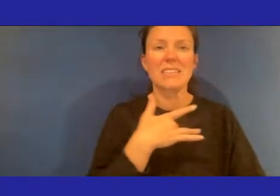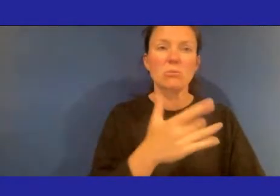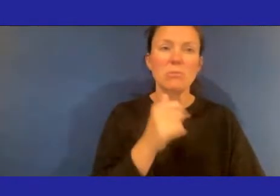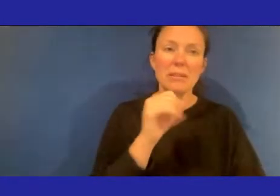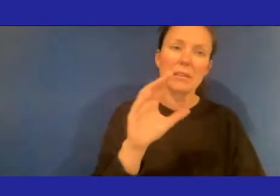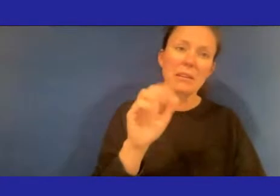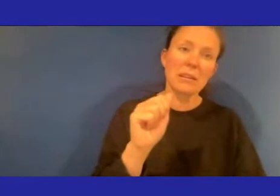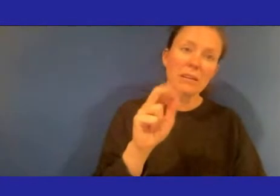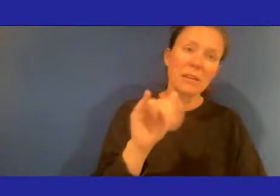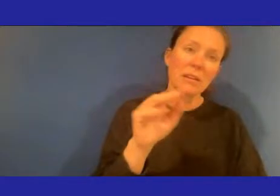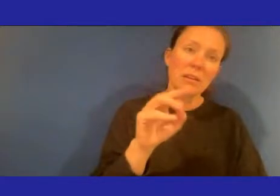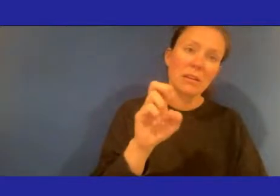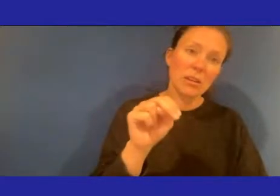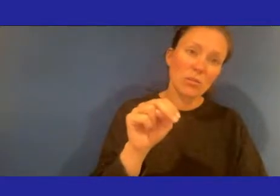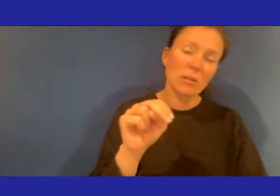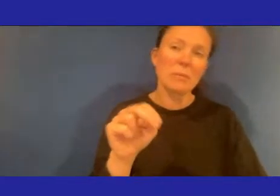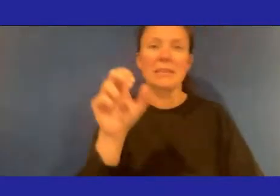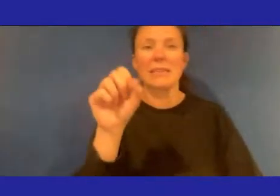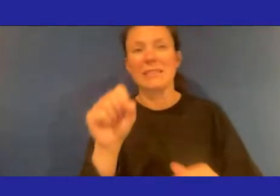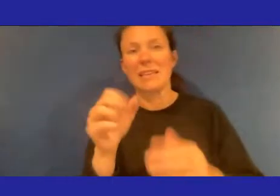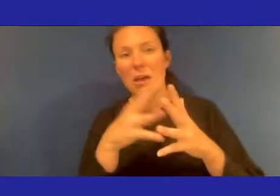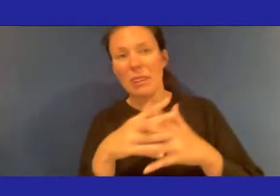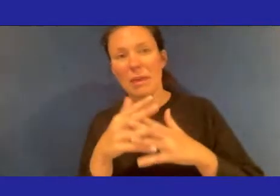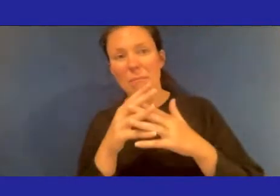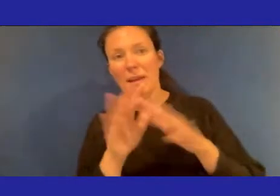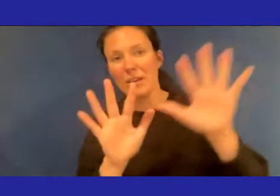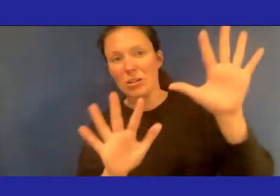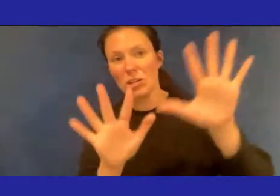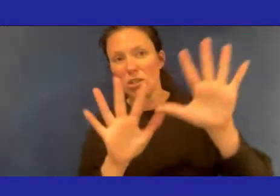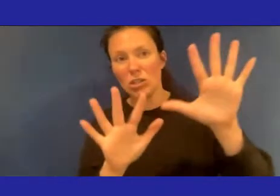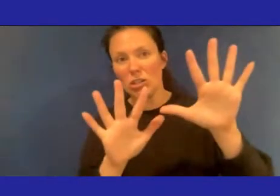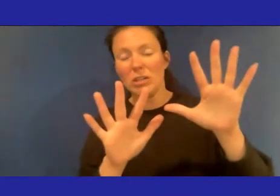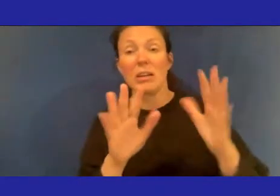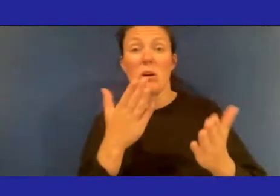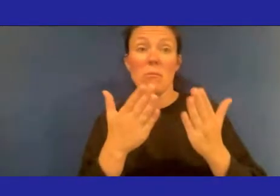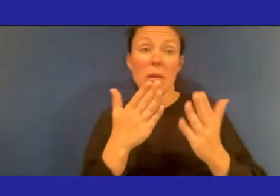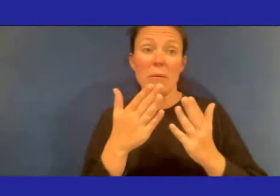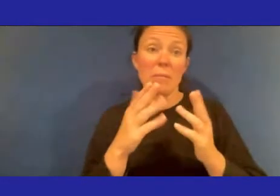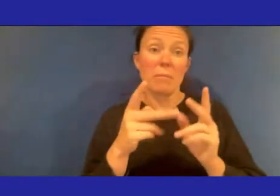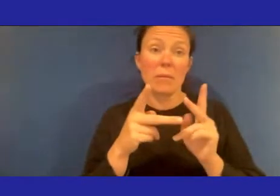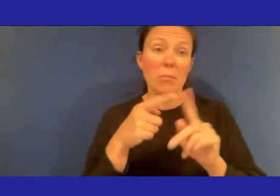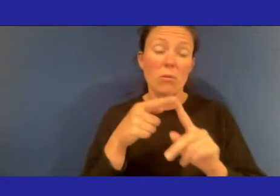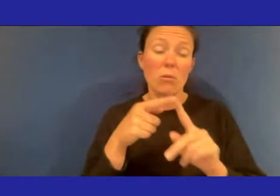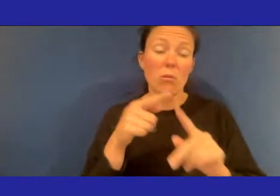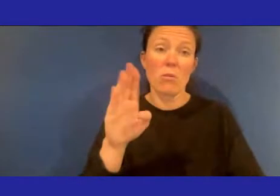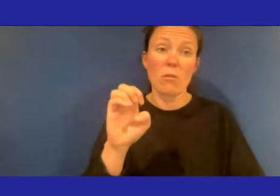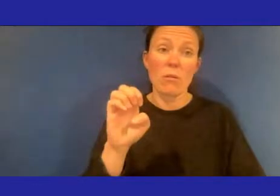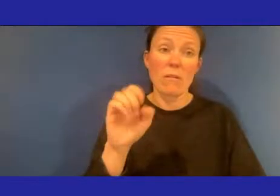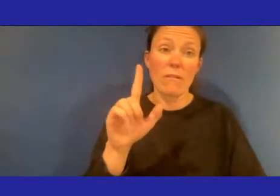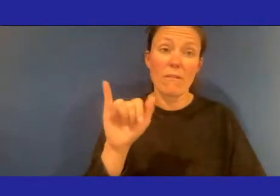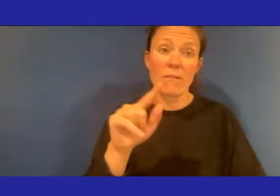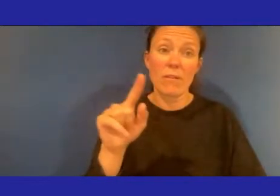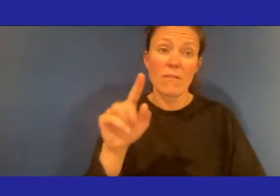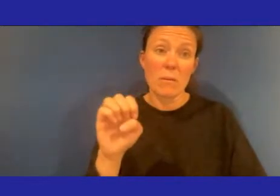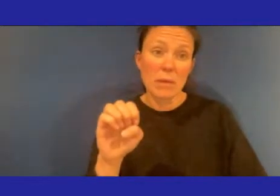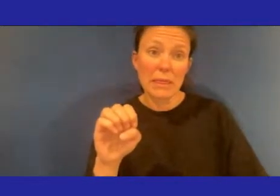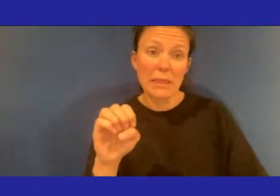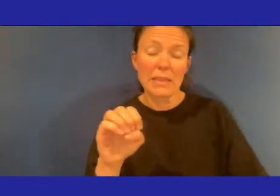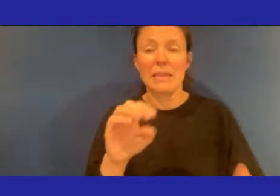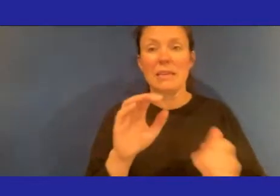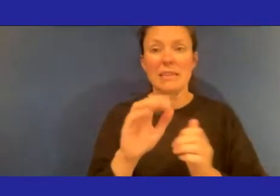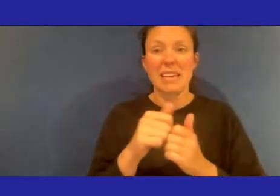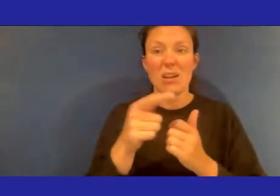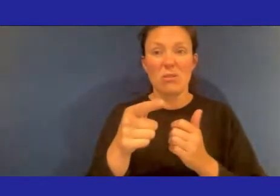American, and and that made me start questioning, well, what about the people from Belize? Like how, and when Dr. Katz